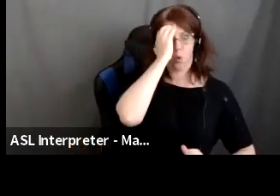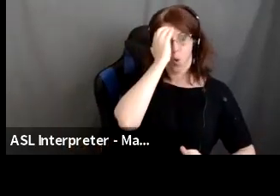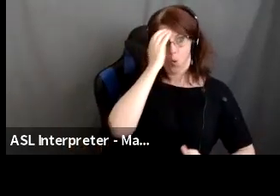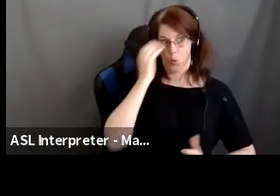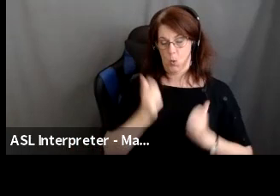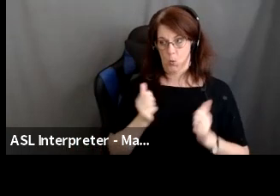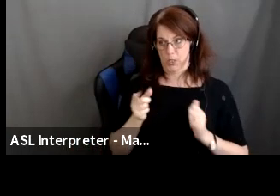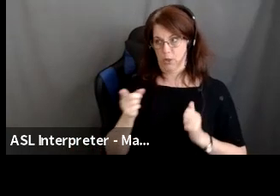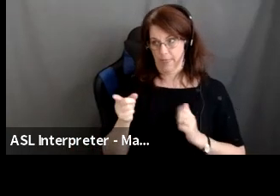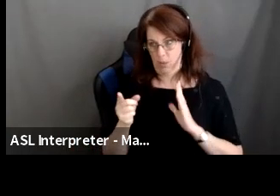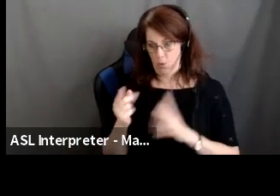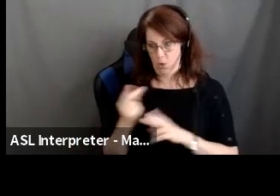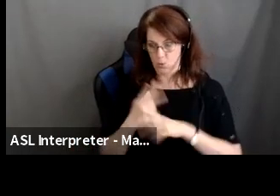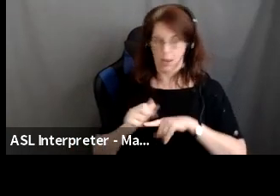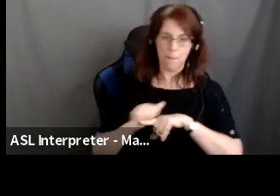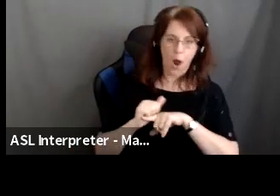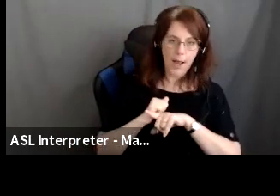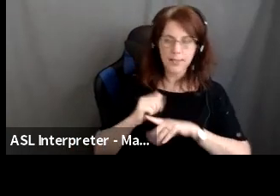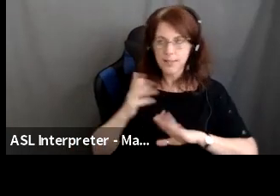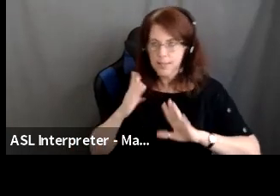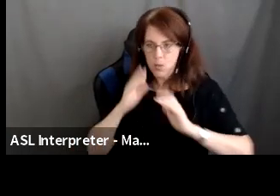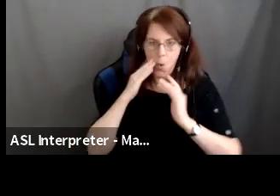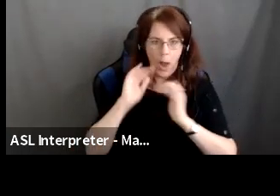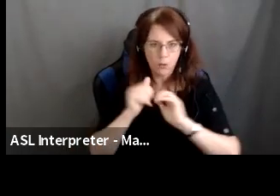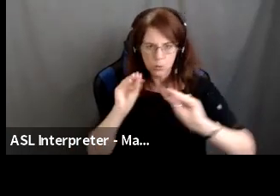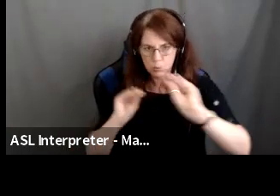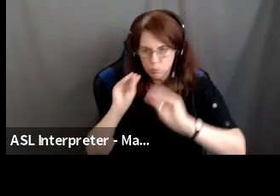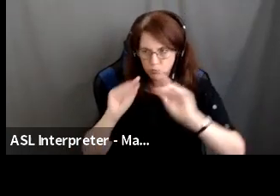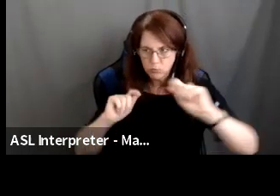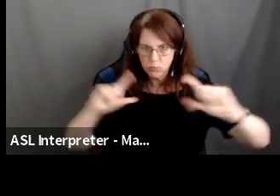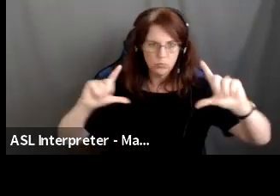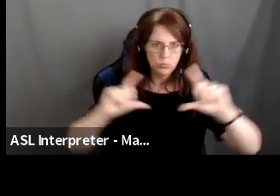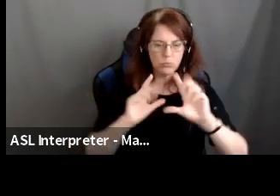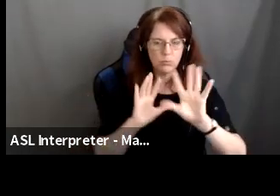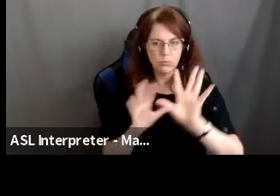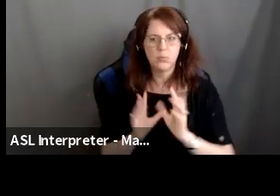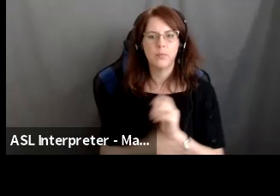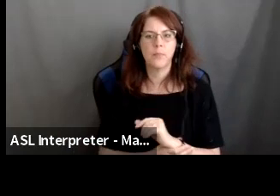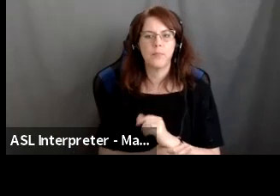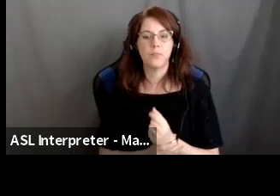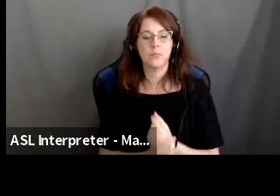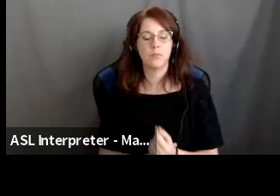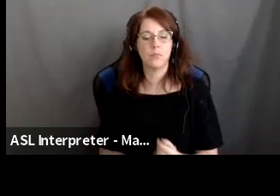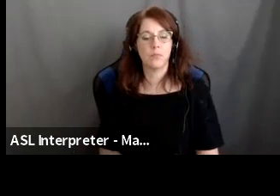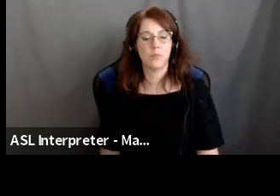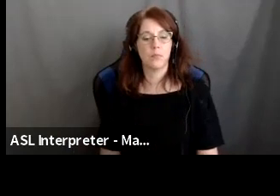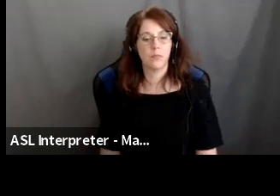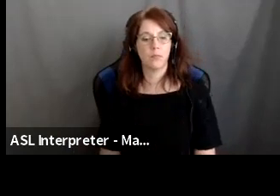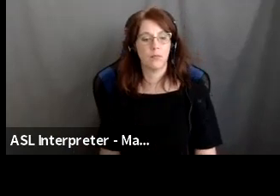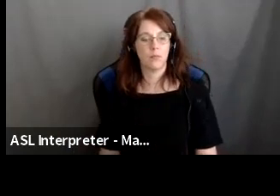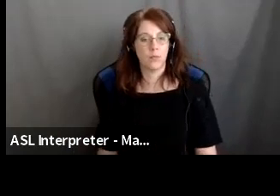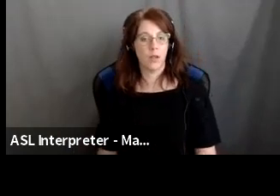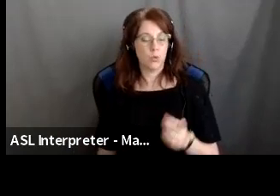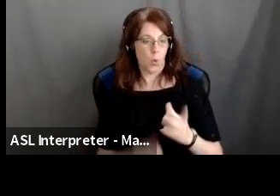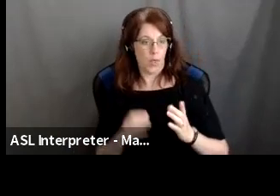platforms ahead of time and do a practice run. I mean, I would say that you can have the consumers ask